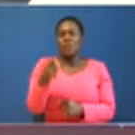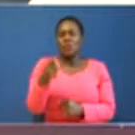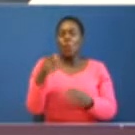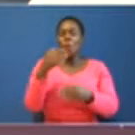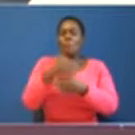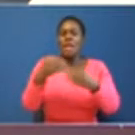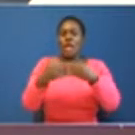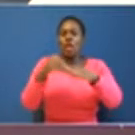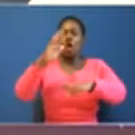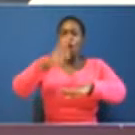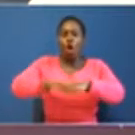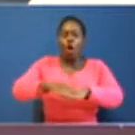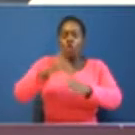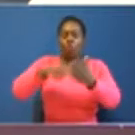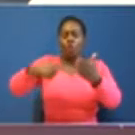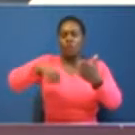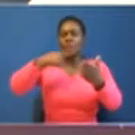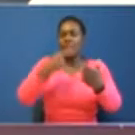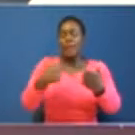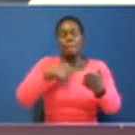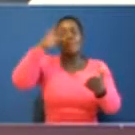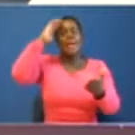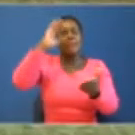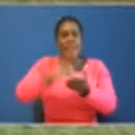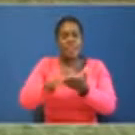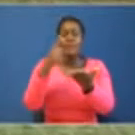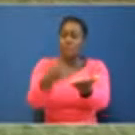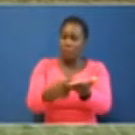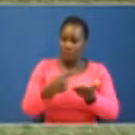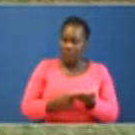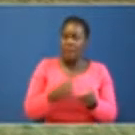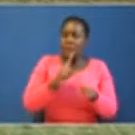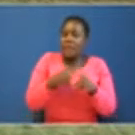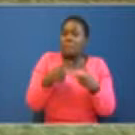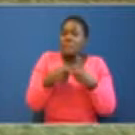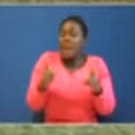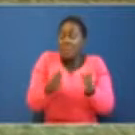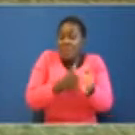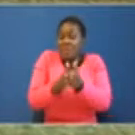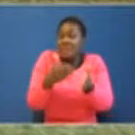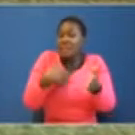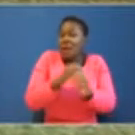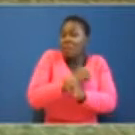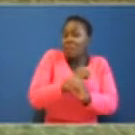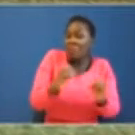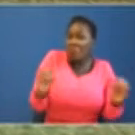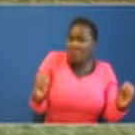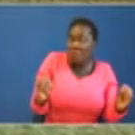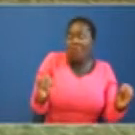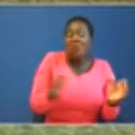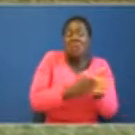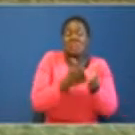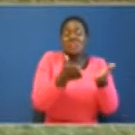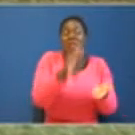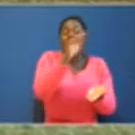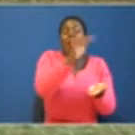started and that's why i say that i also believe in debates because when we started there was no interest the interest level was very low but i'm